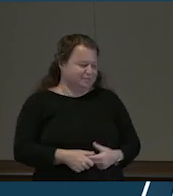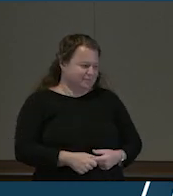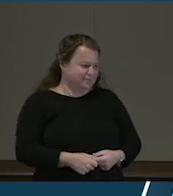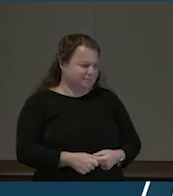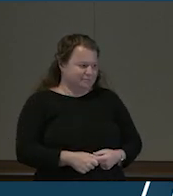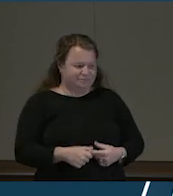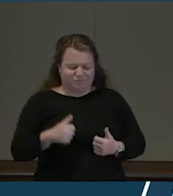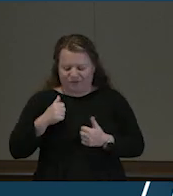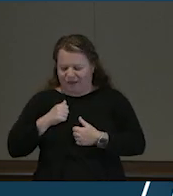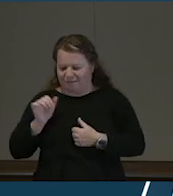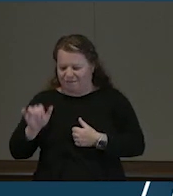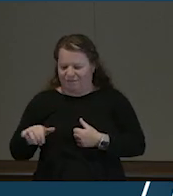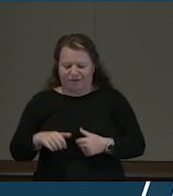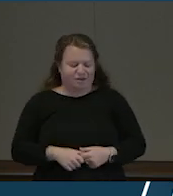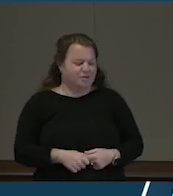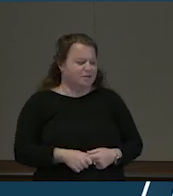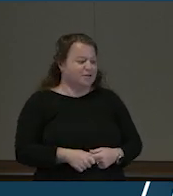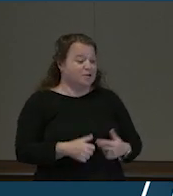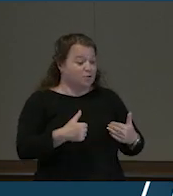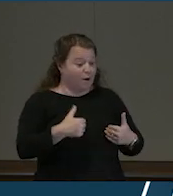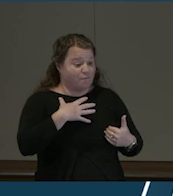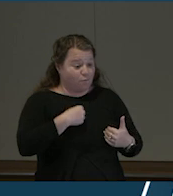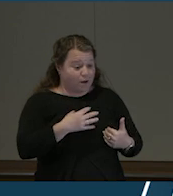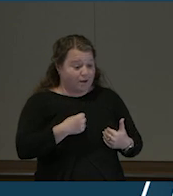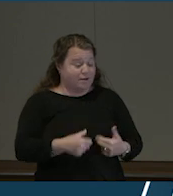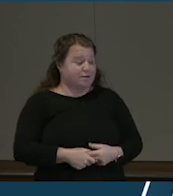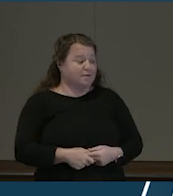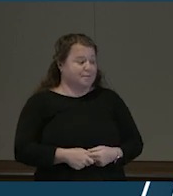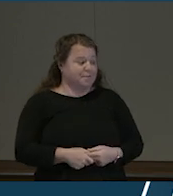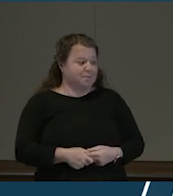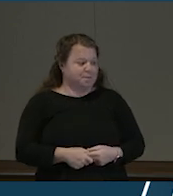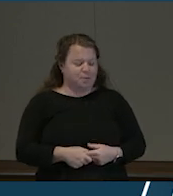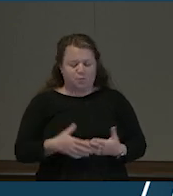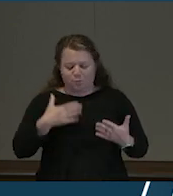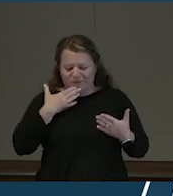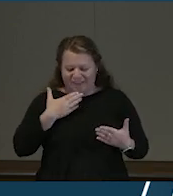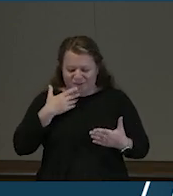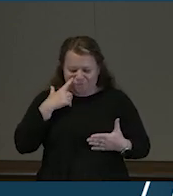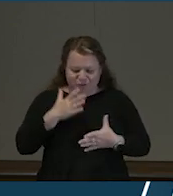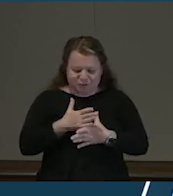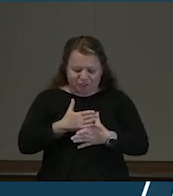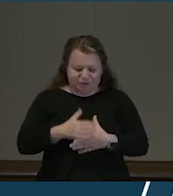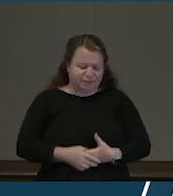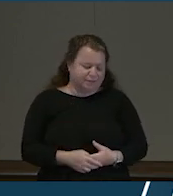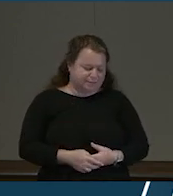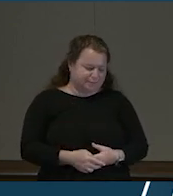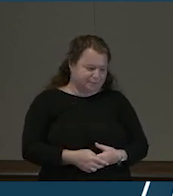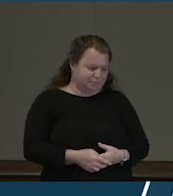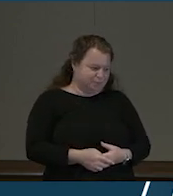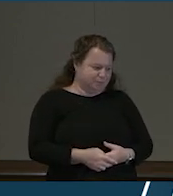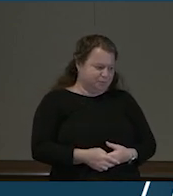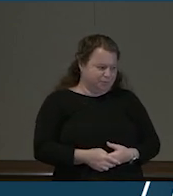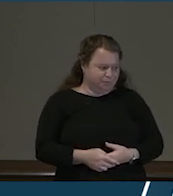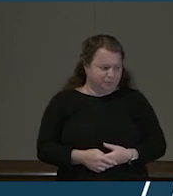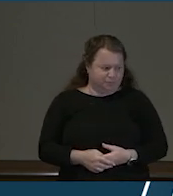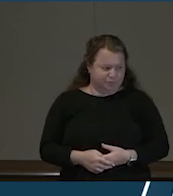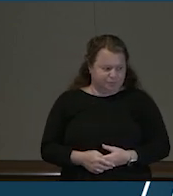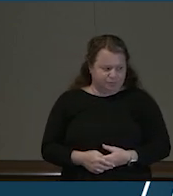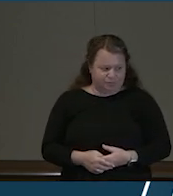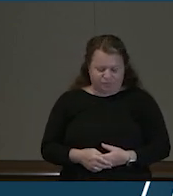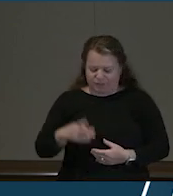Love that. Ooh, we've got some white. Nice. Ooh, thank you for sharing. Let's see, what